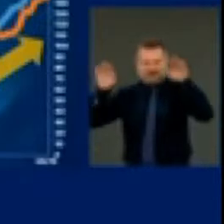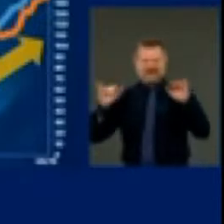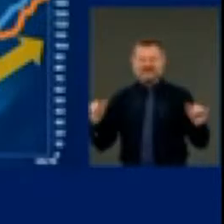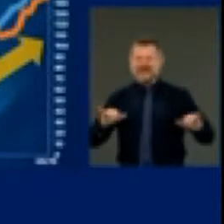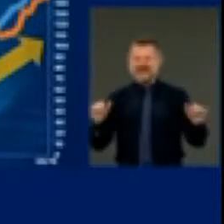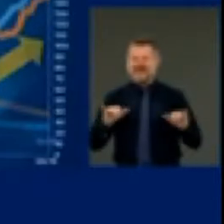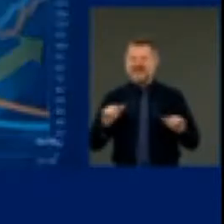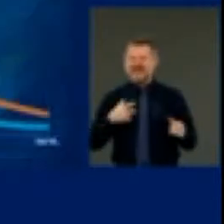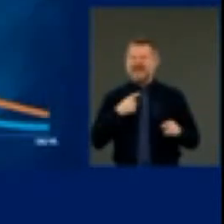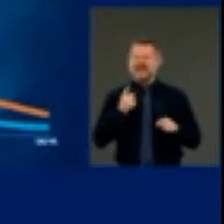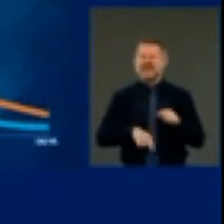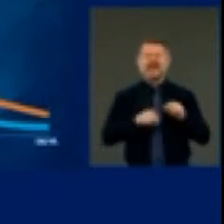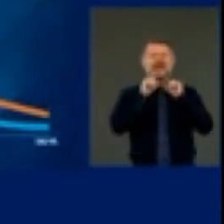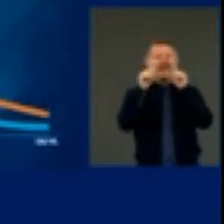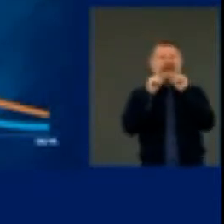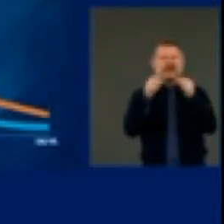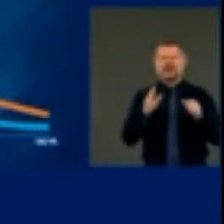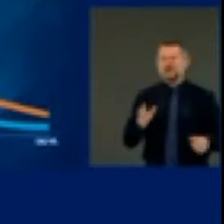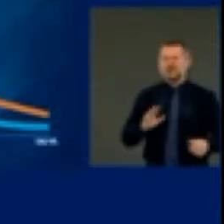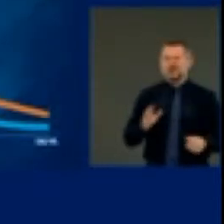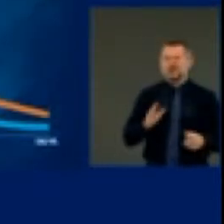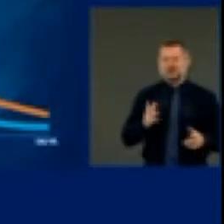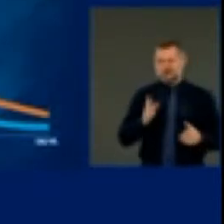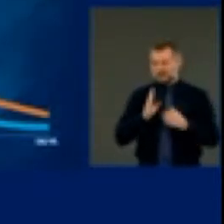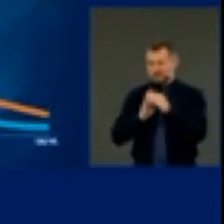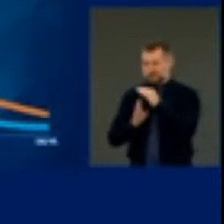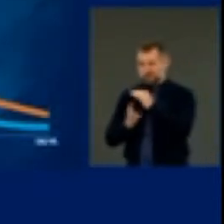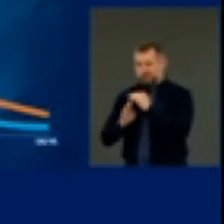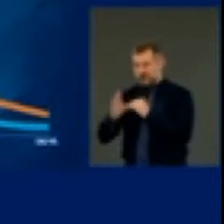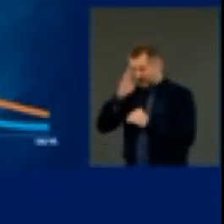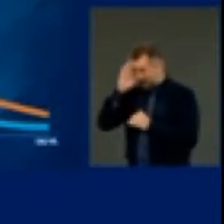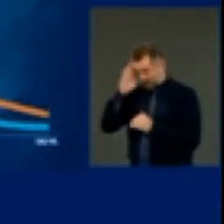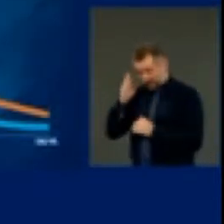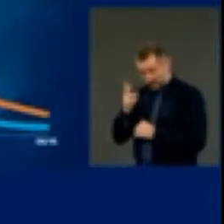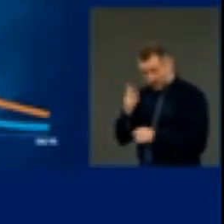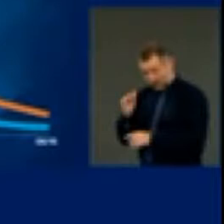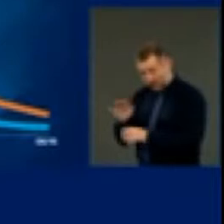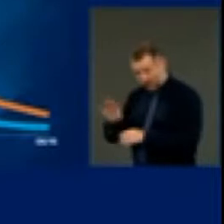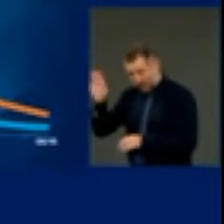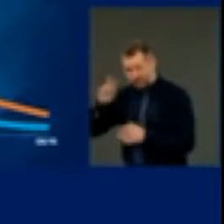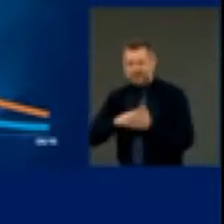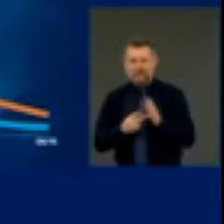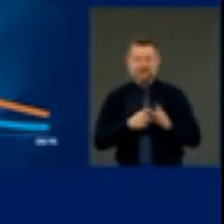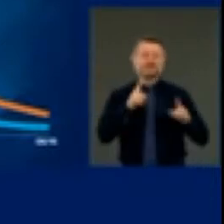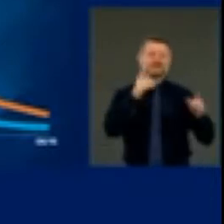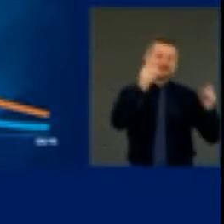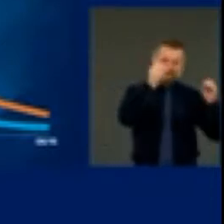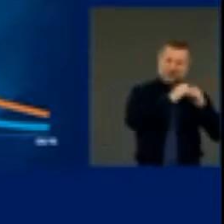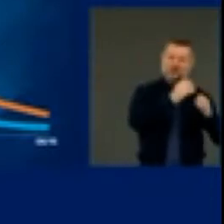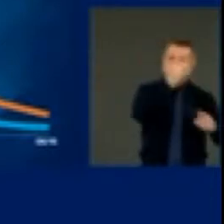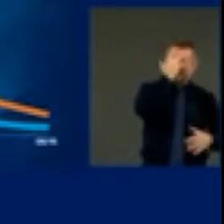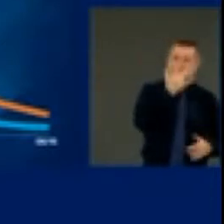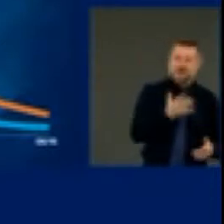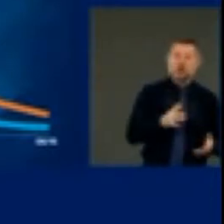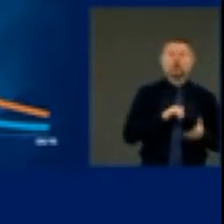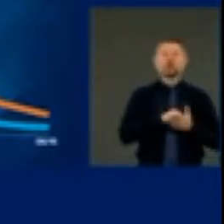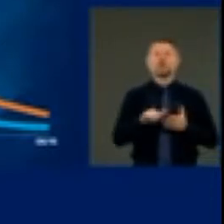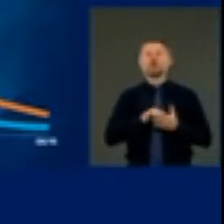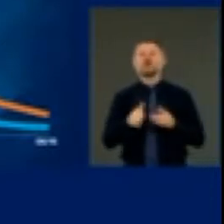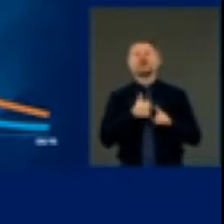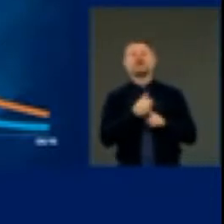more people are going into hospitals. New York, the number of people going into hospitals is going